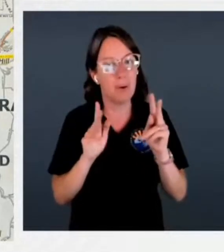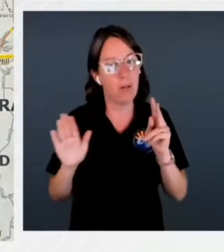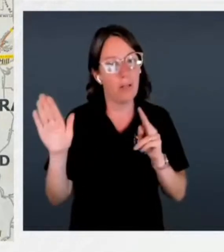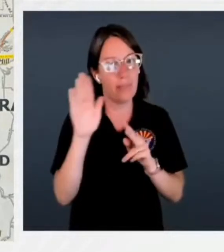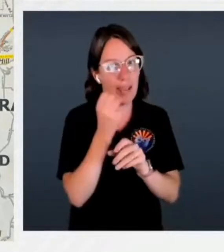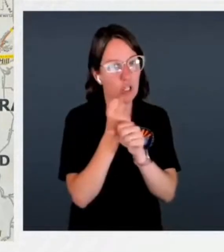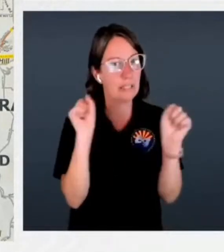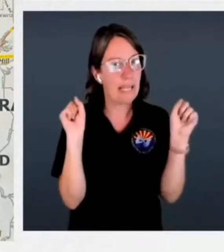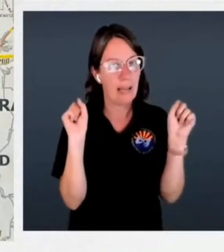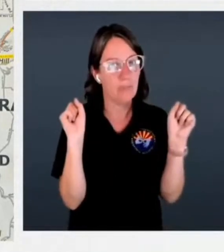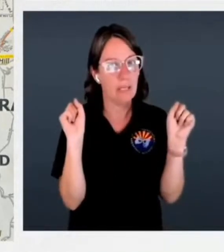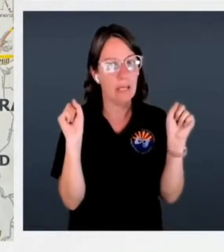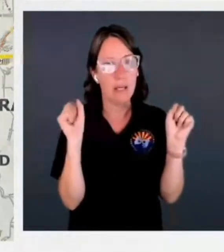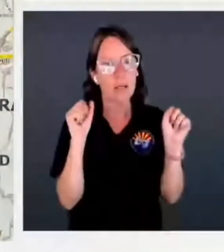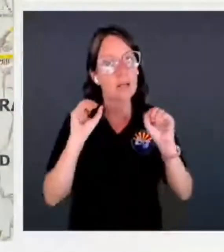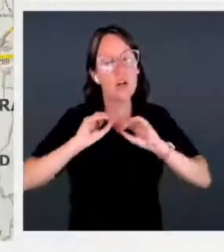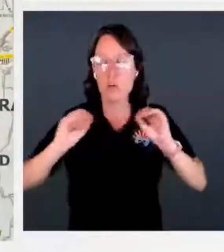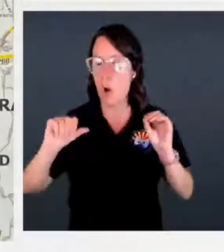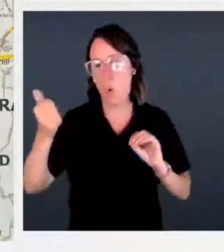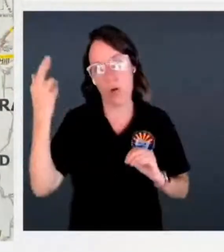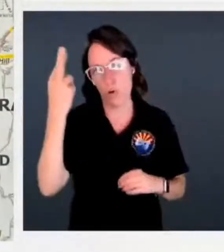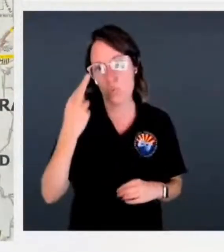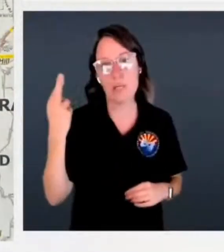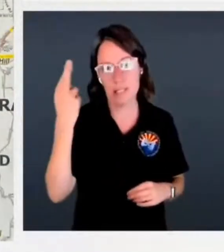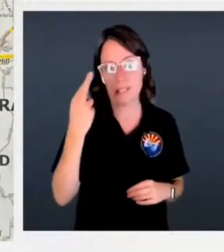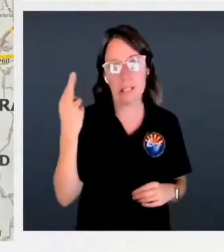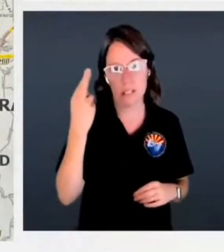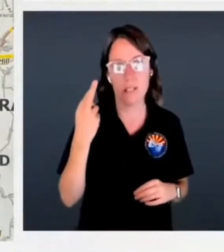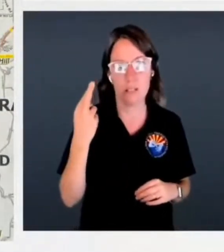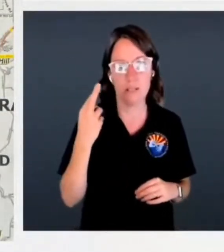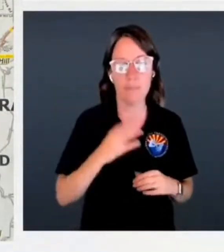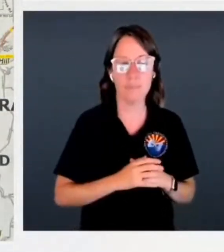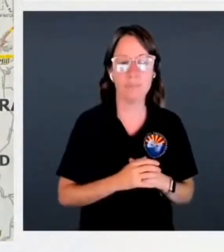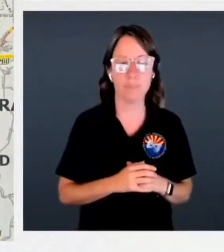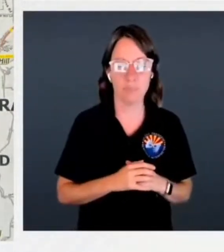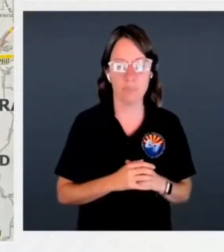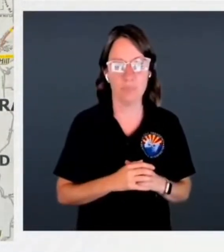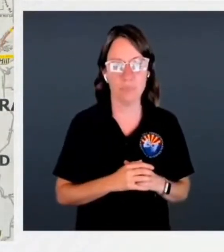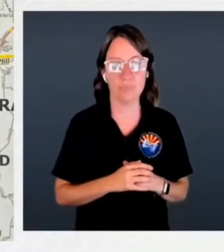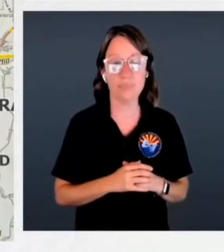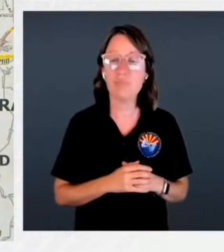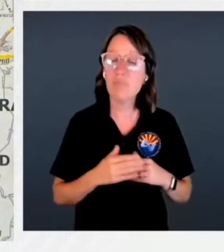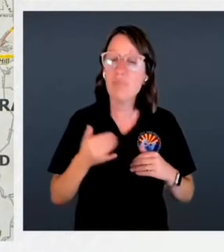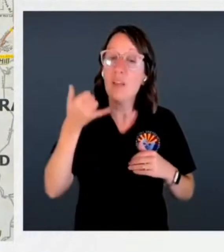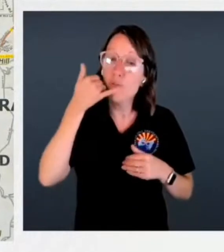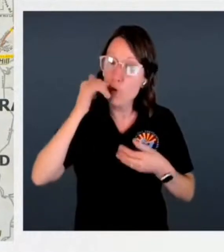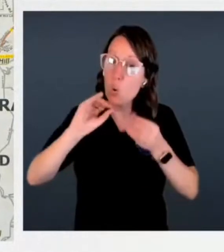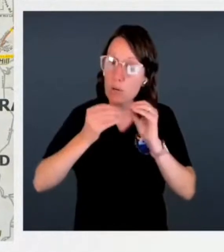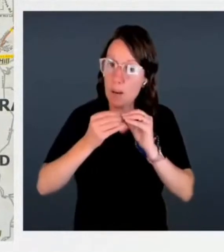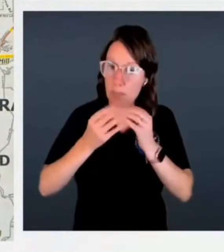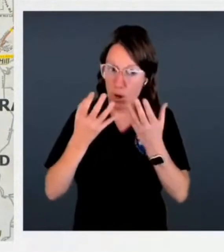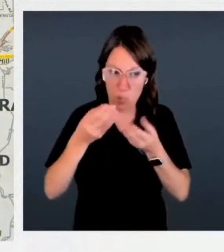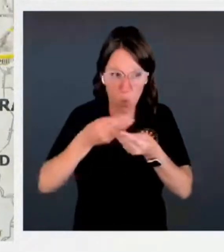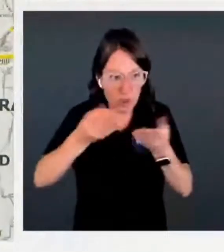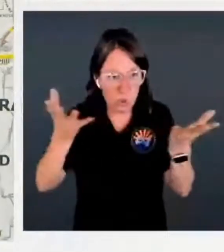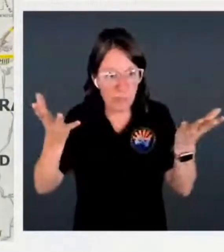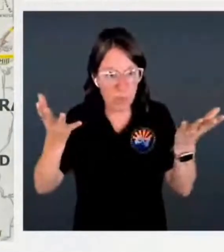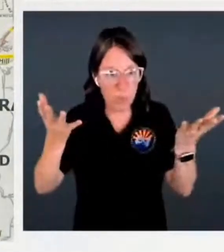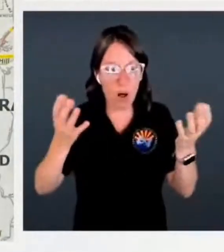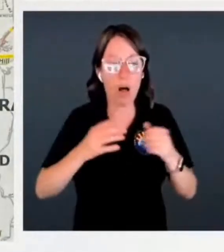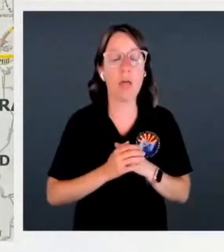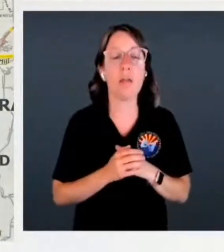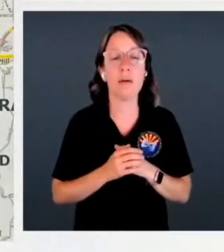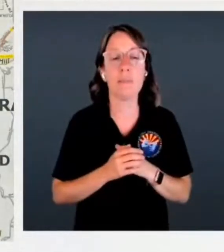criteria. And before I get off the mic, I wanted to let you know about that phone number that I didn't tell you about. So this is